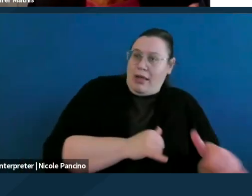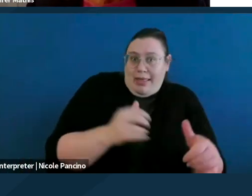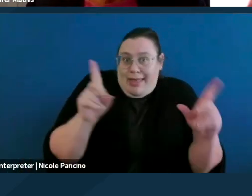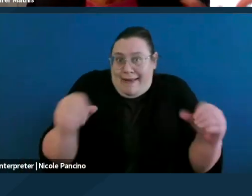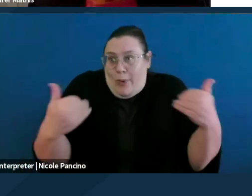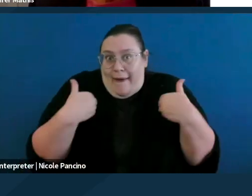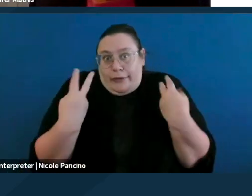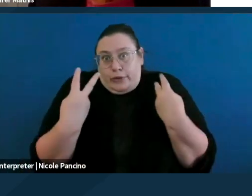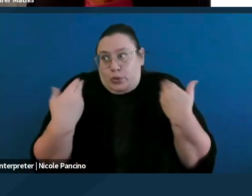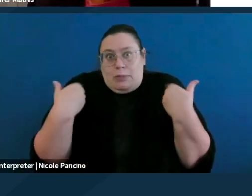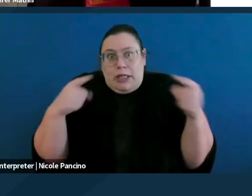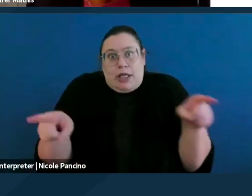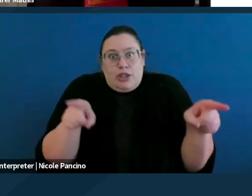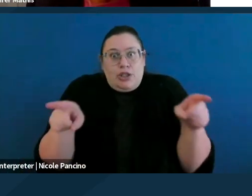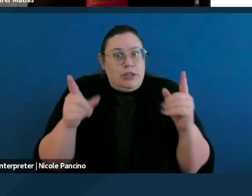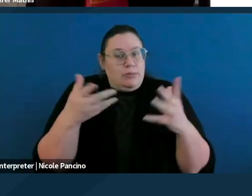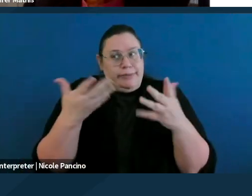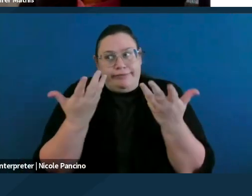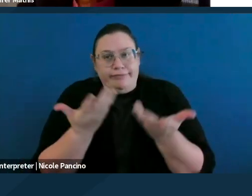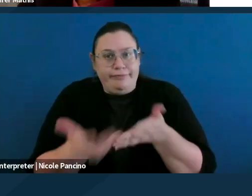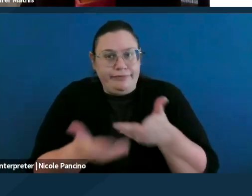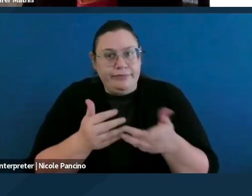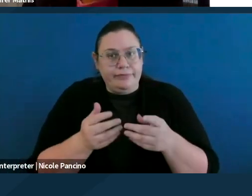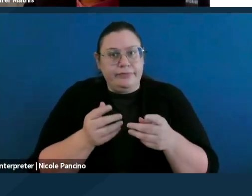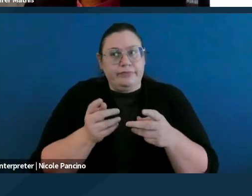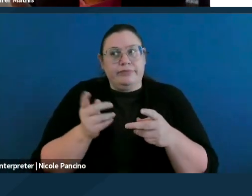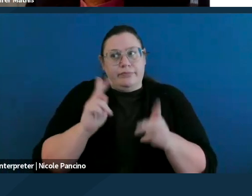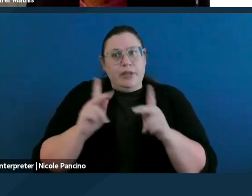But regardless of that, people should comment on the